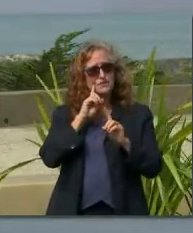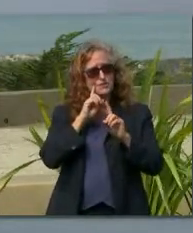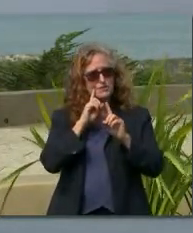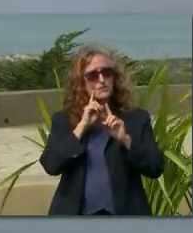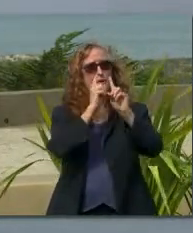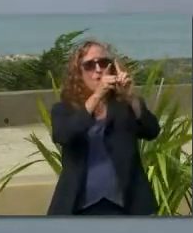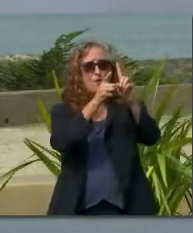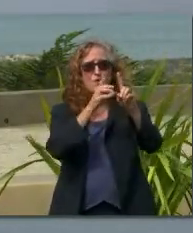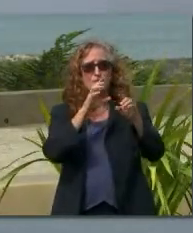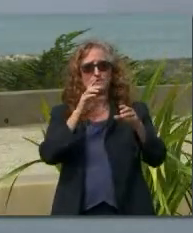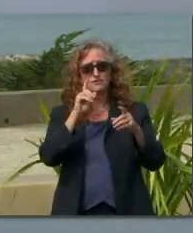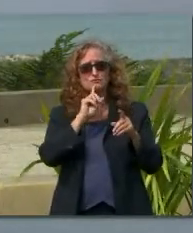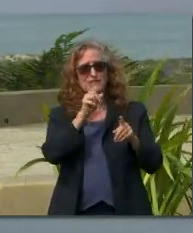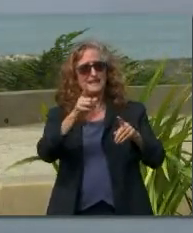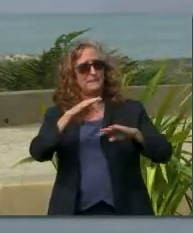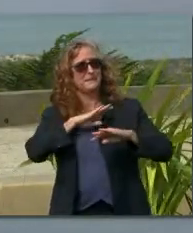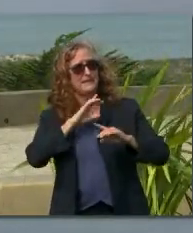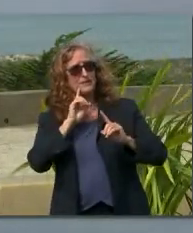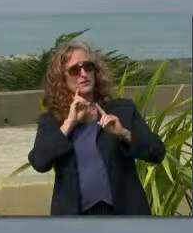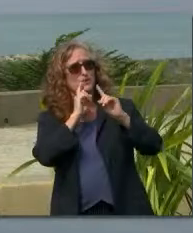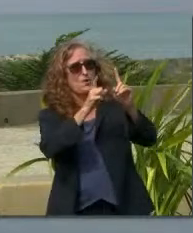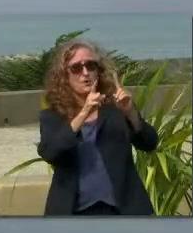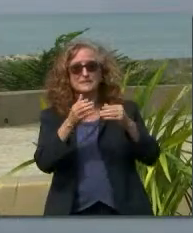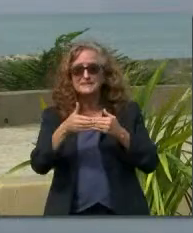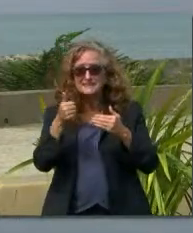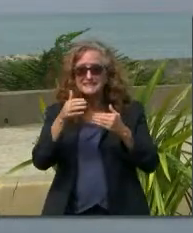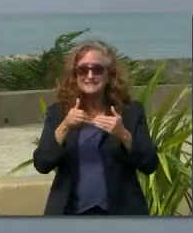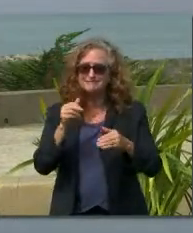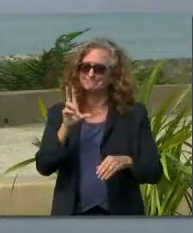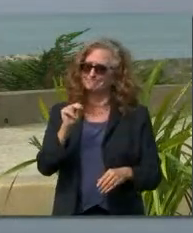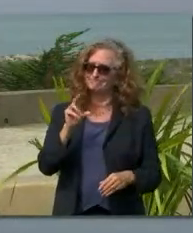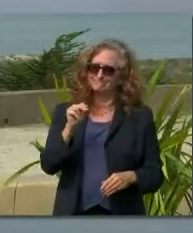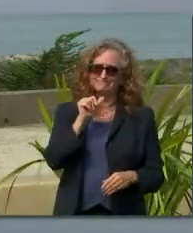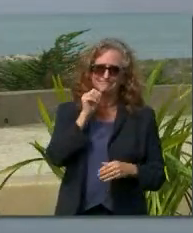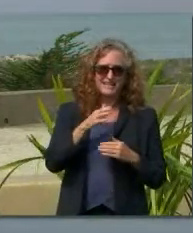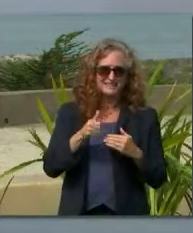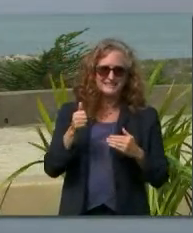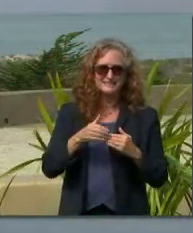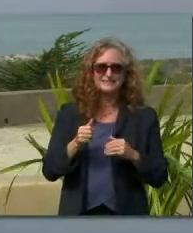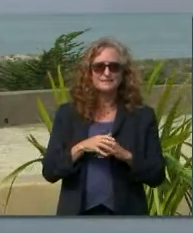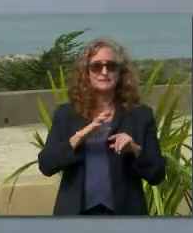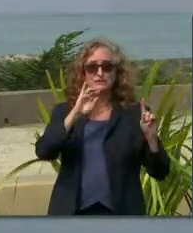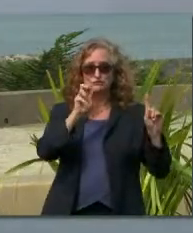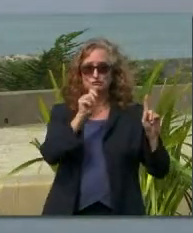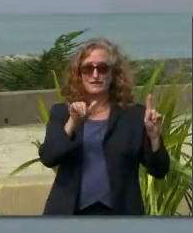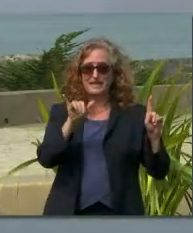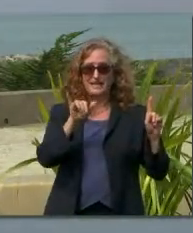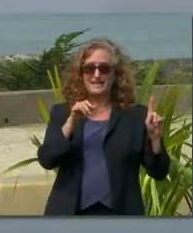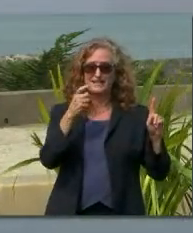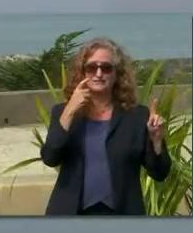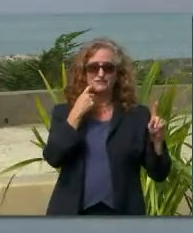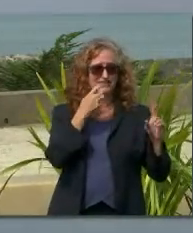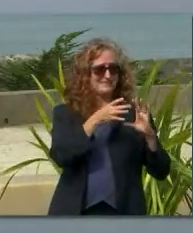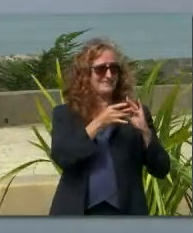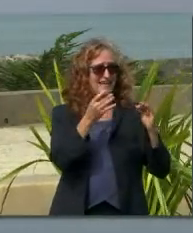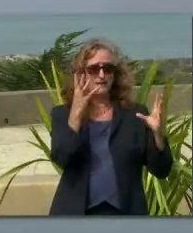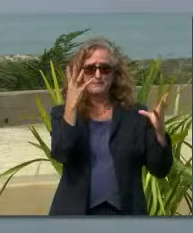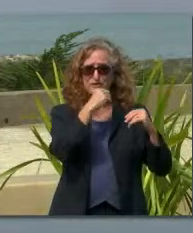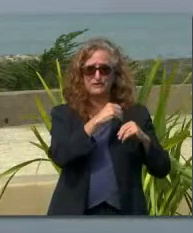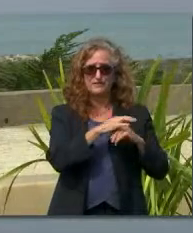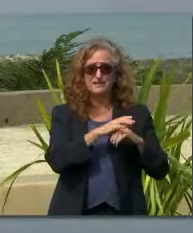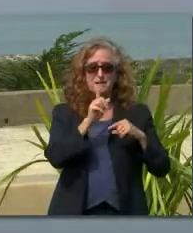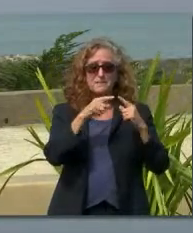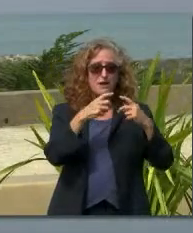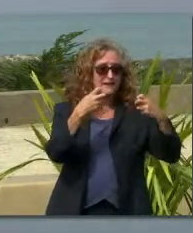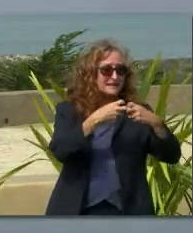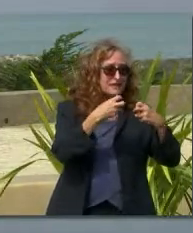no one should, sugarcoat the challenges that present themselves. But, Jay said it beautifully. This is not about